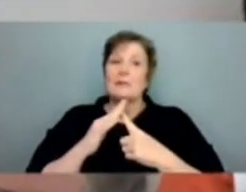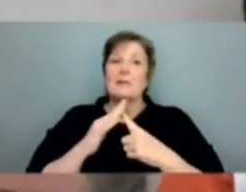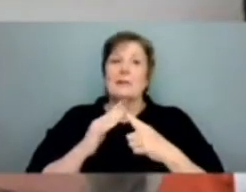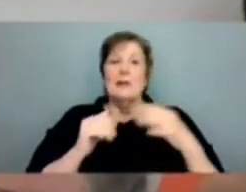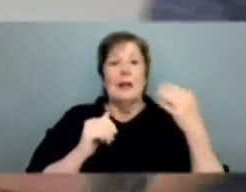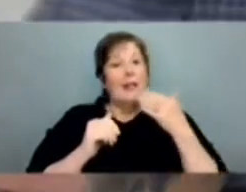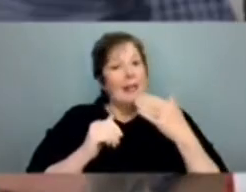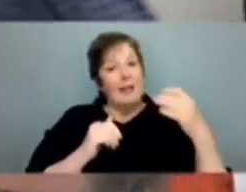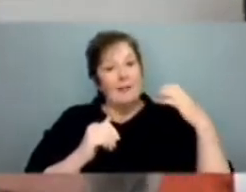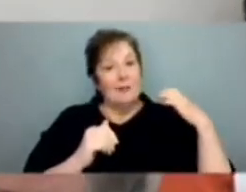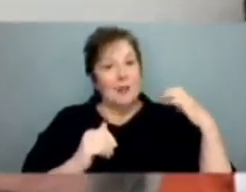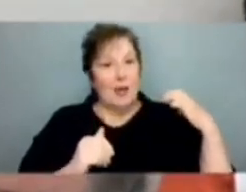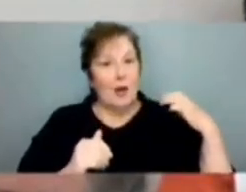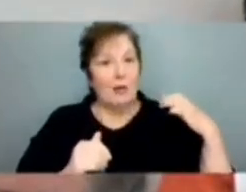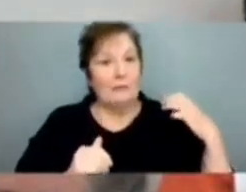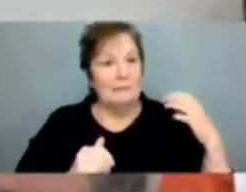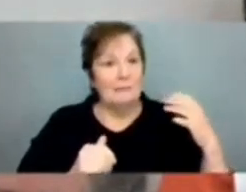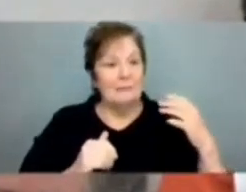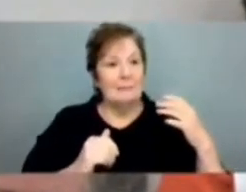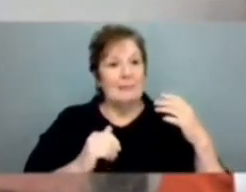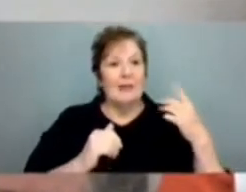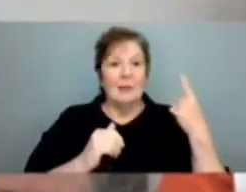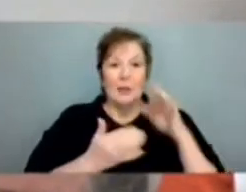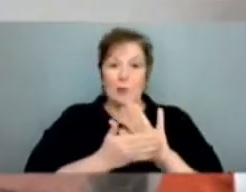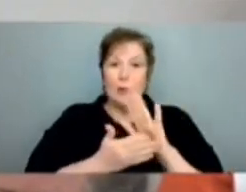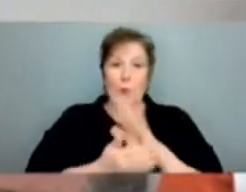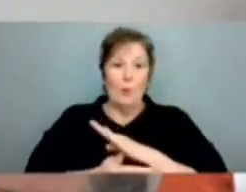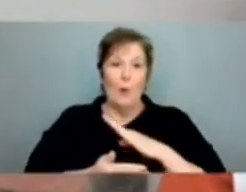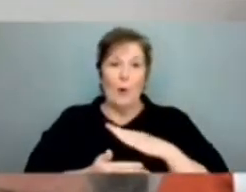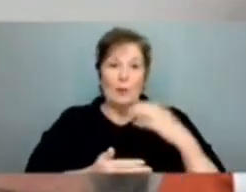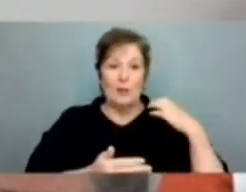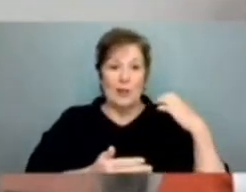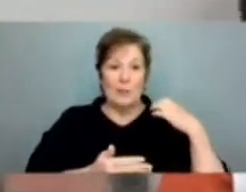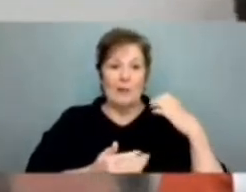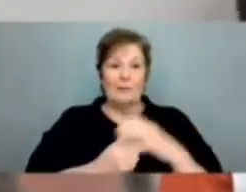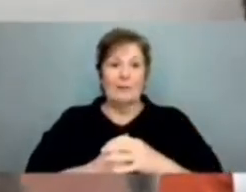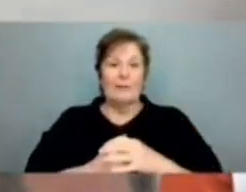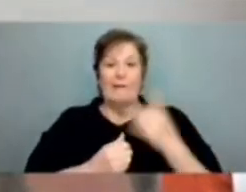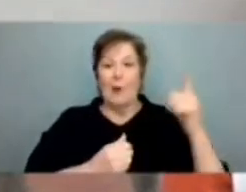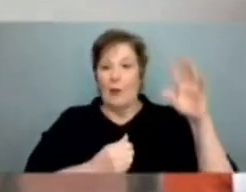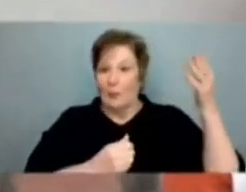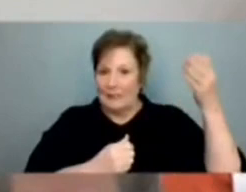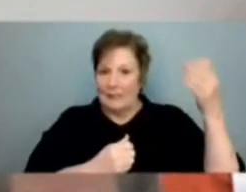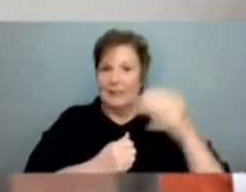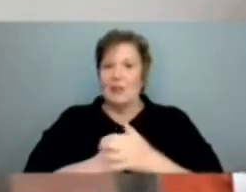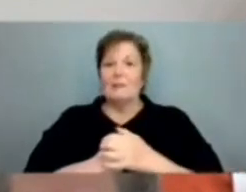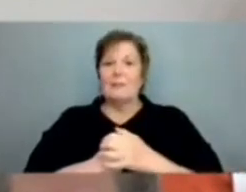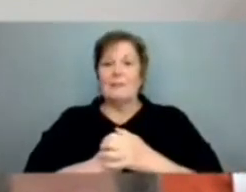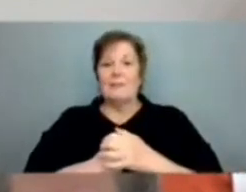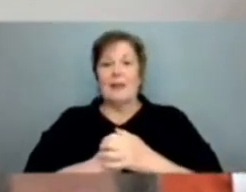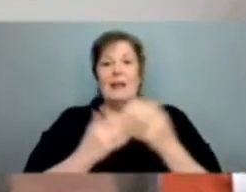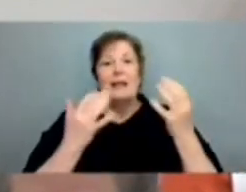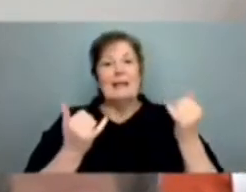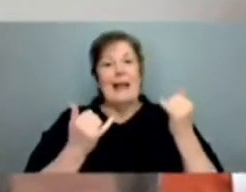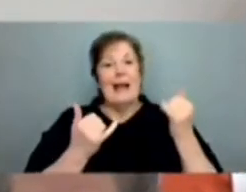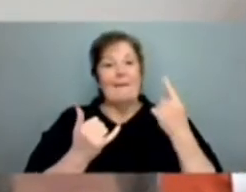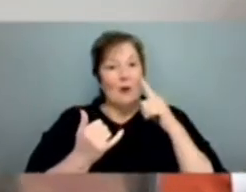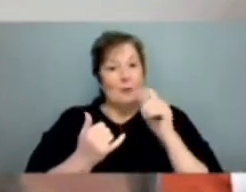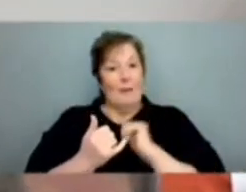board of the school board for this presentation. So on behalf of myself and